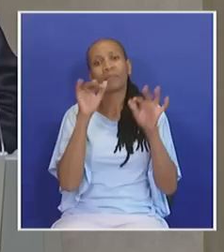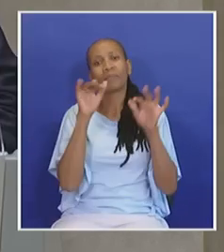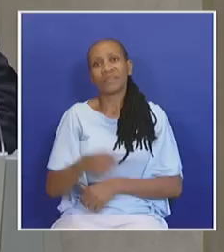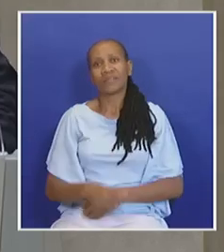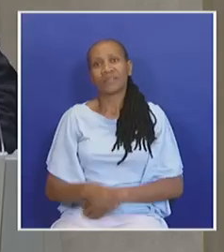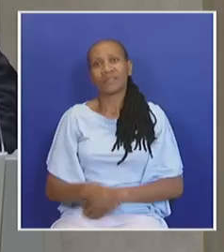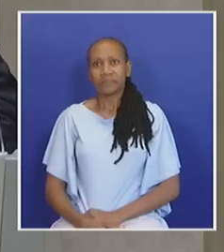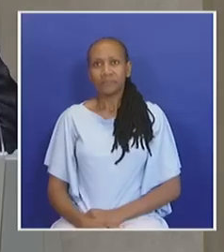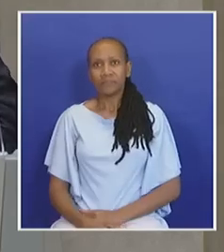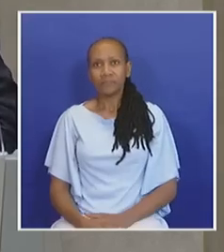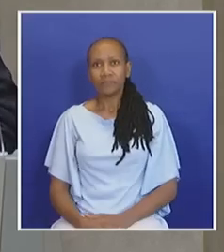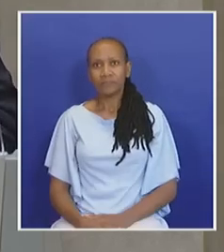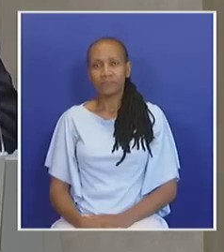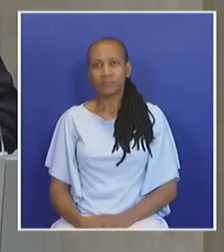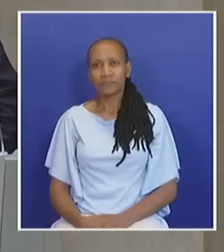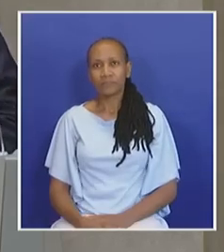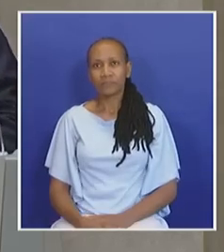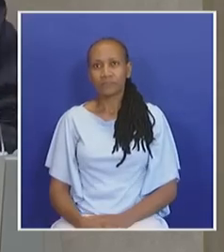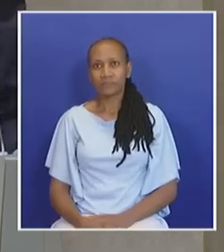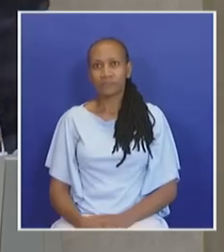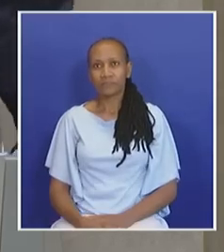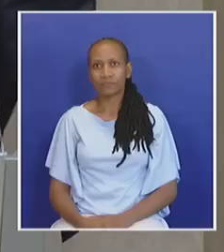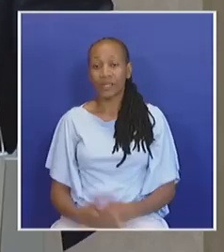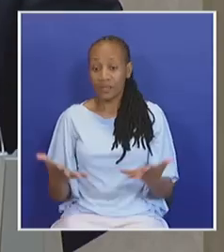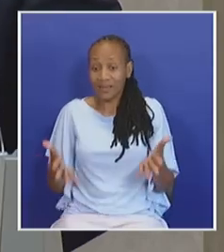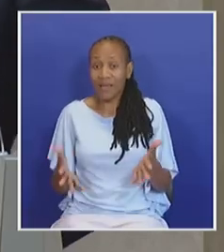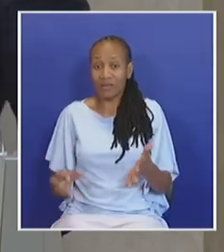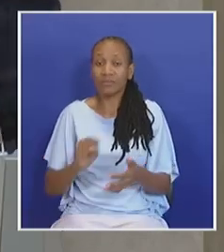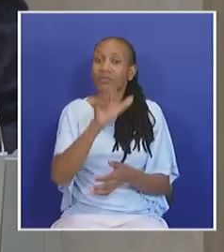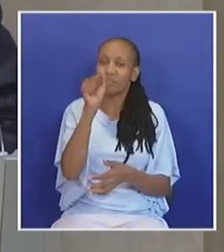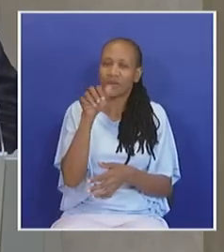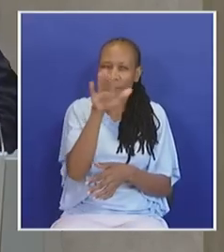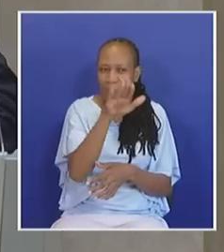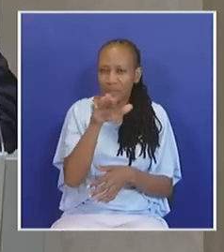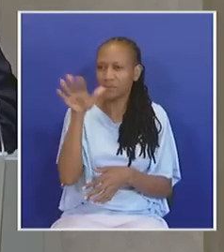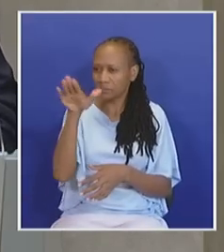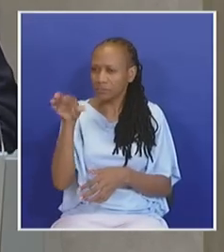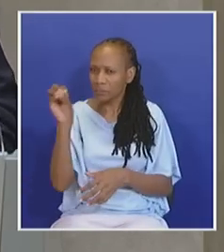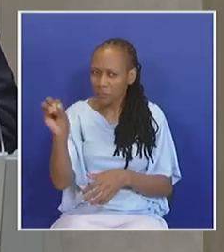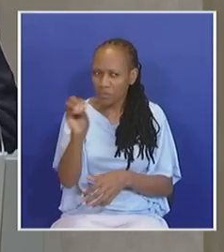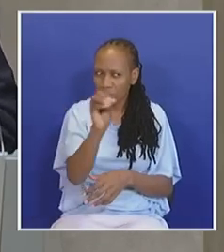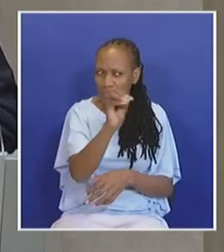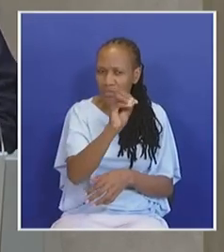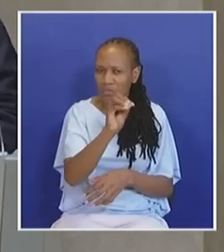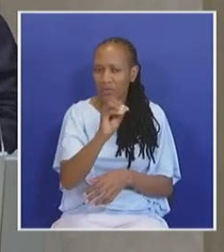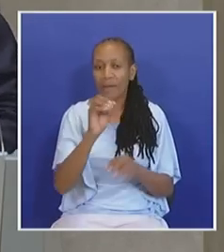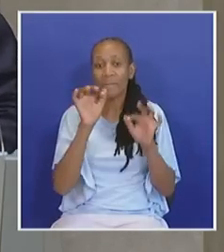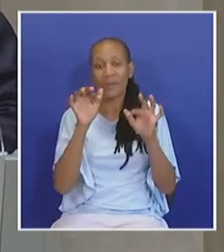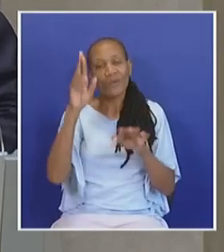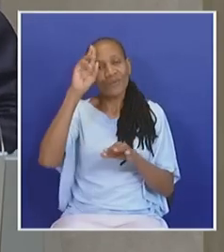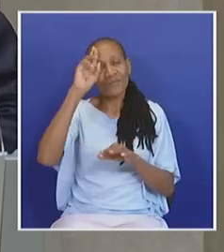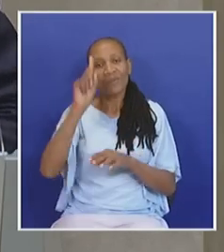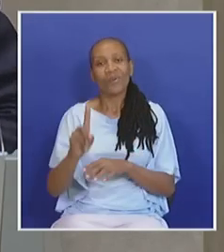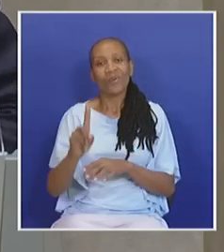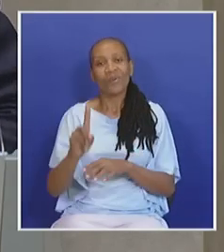recent sporadic incidents in some parts of the country, which reminded us of Madiba's words when he said, and